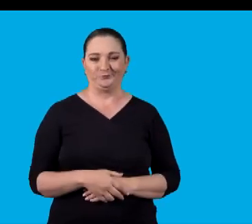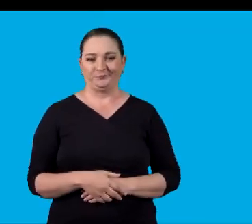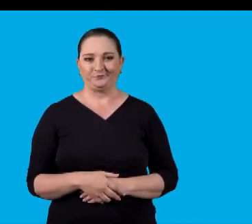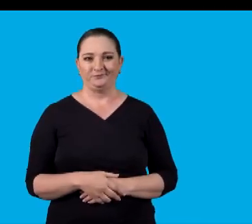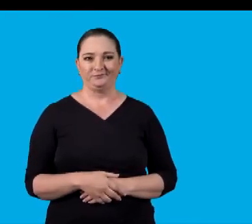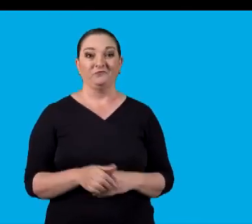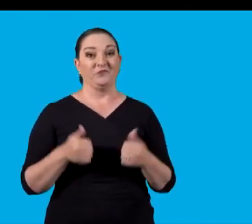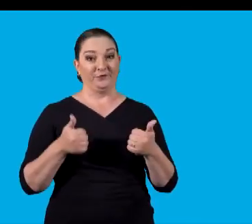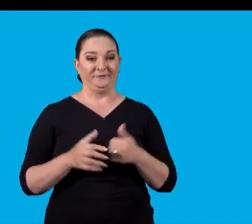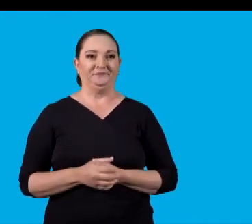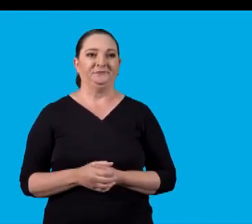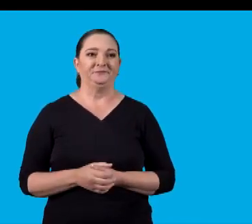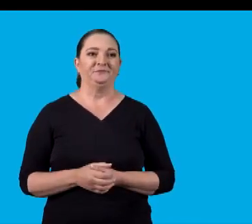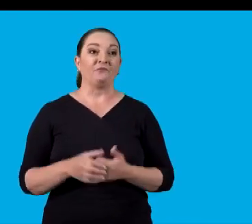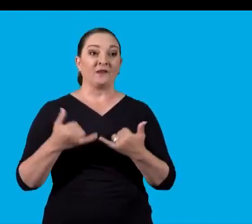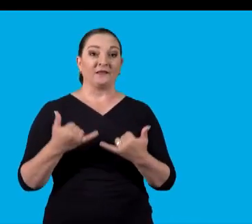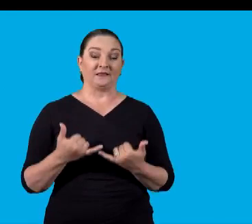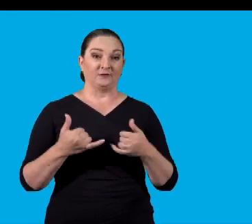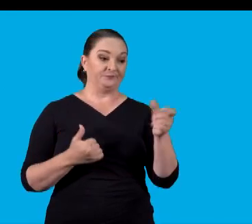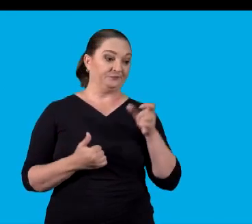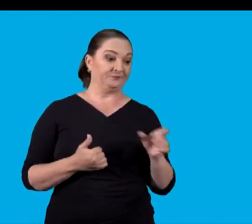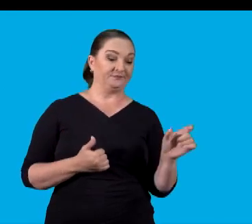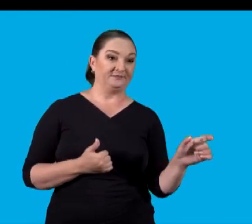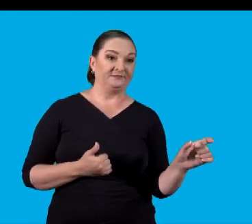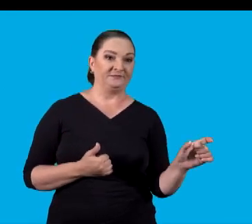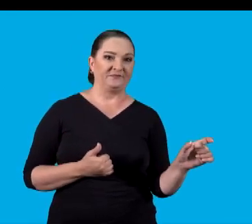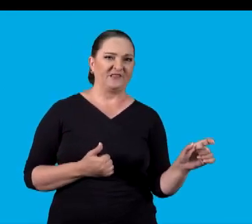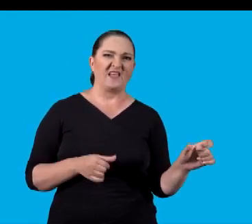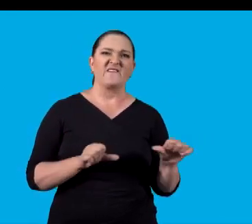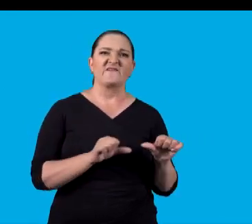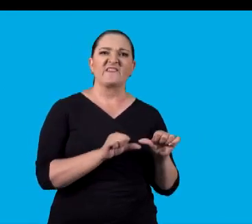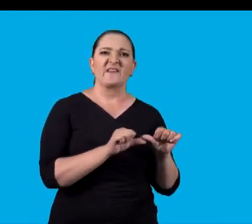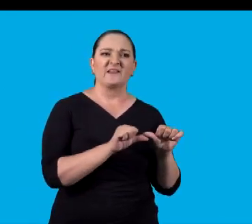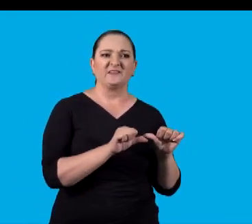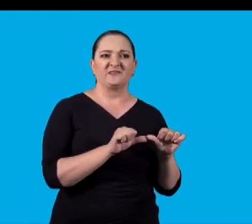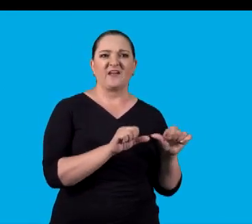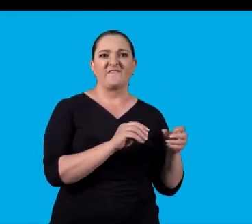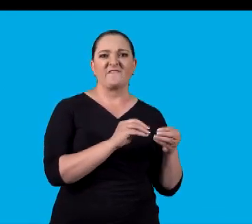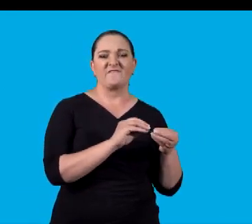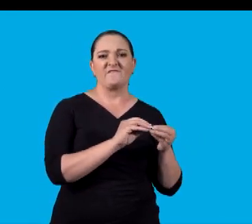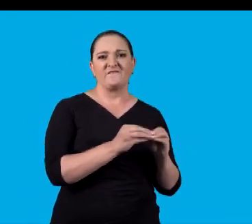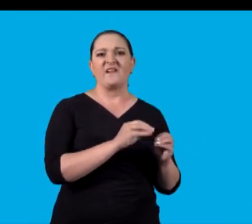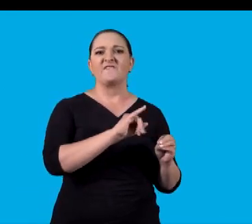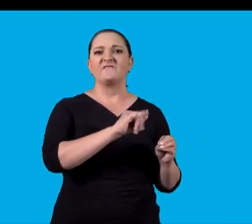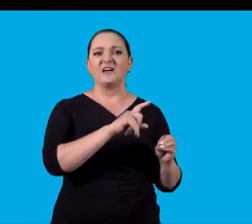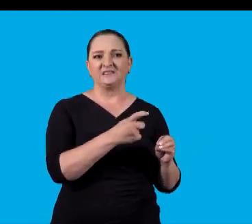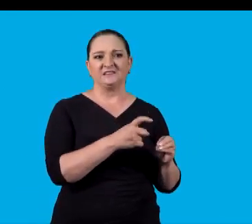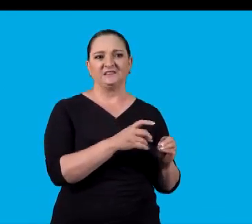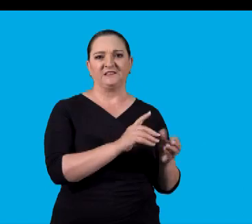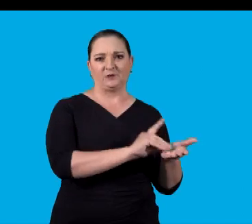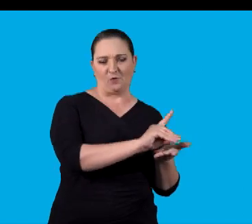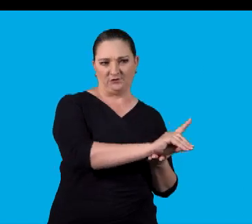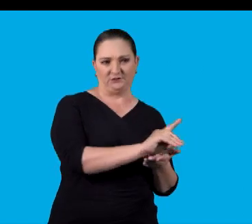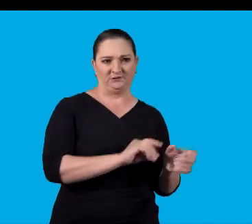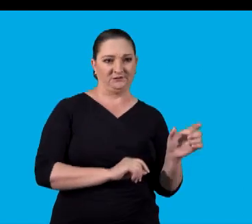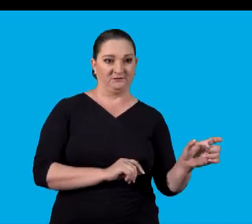outflow. Okay, so here on my fixed deposit, it is a decrease indeed,